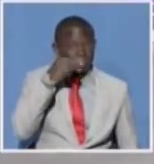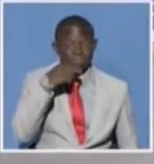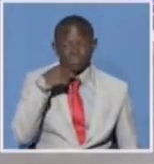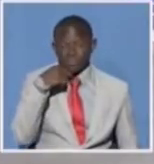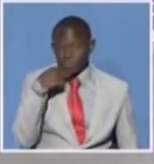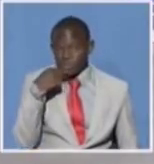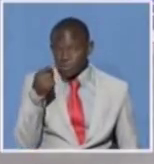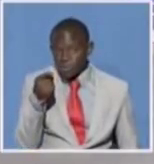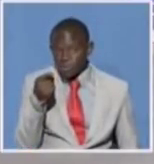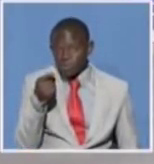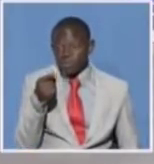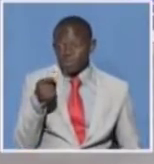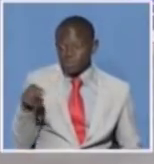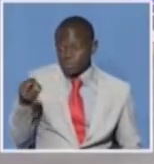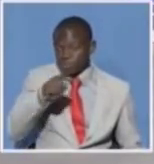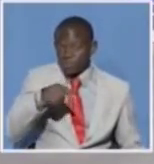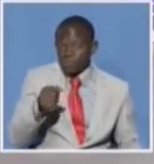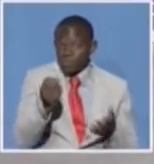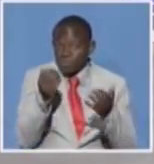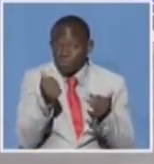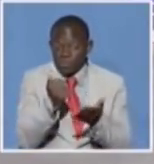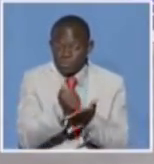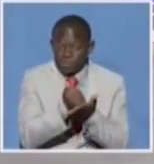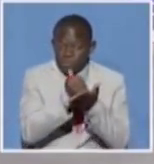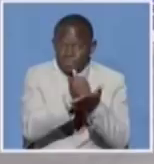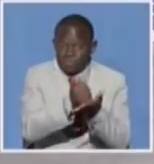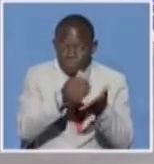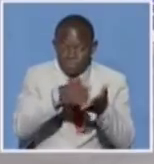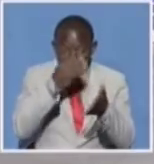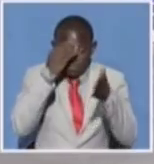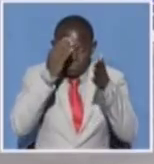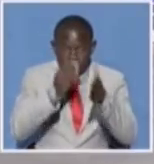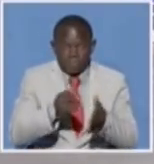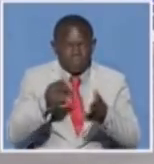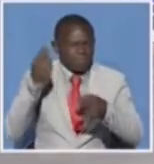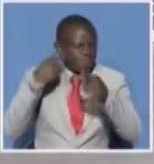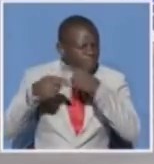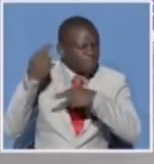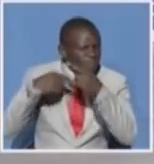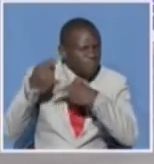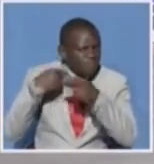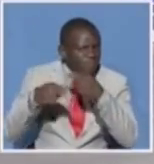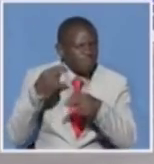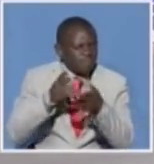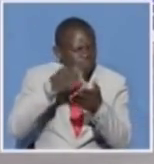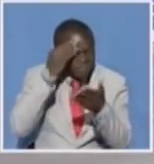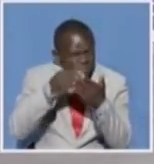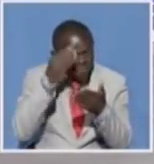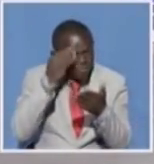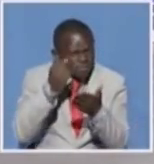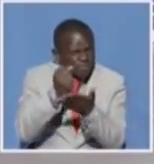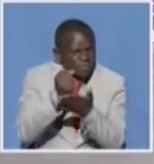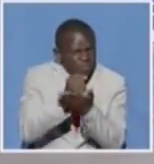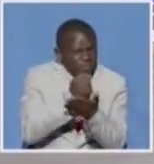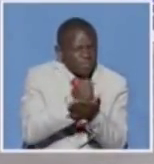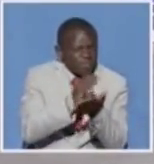helping learners to revise or go through the syllabus and therefore improve